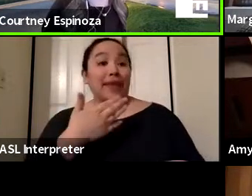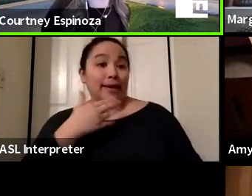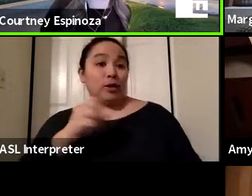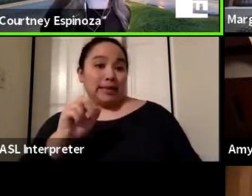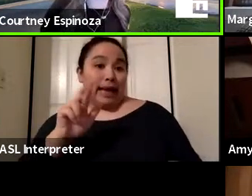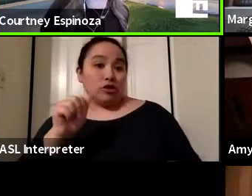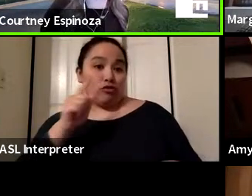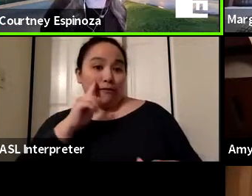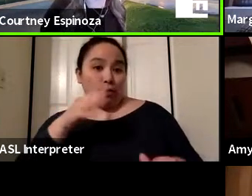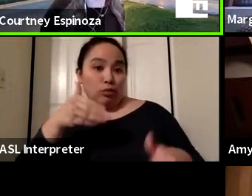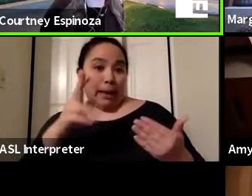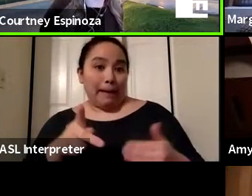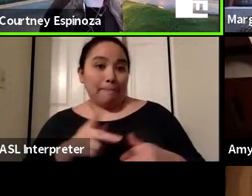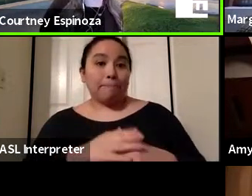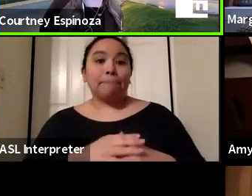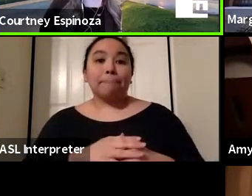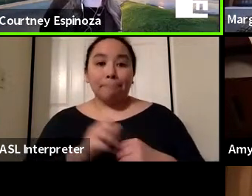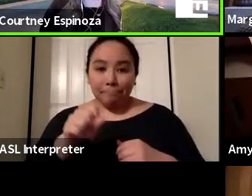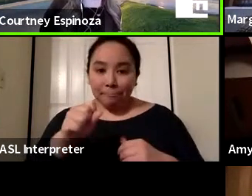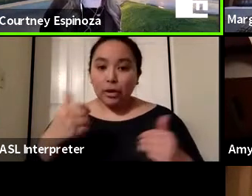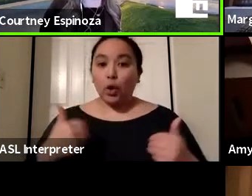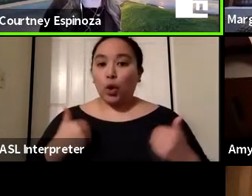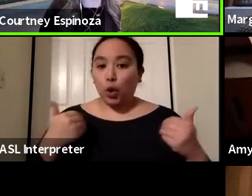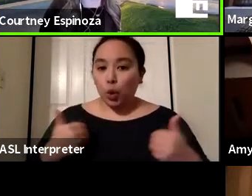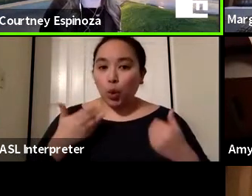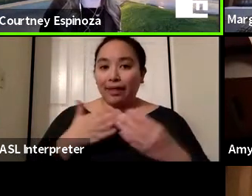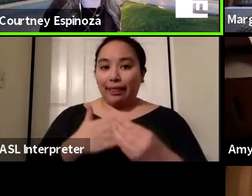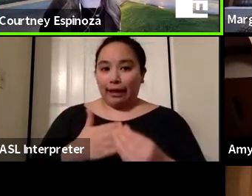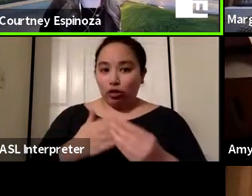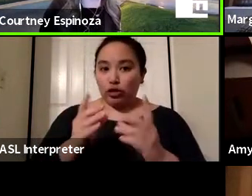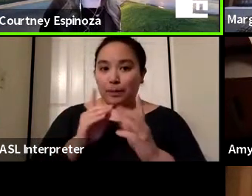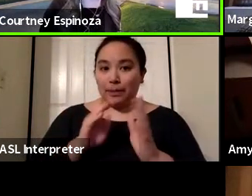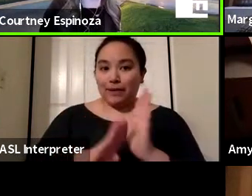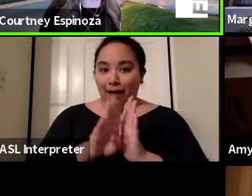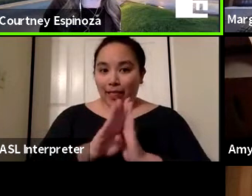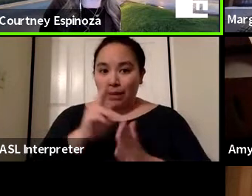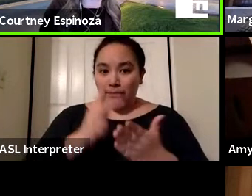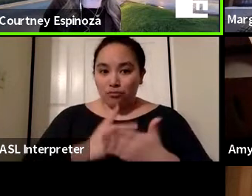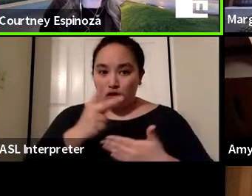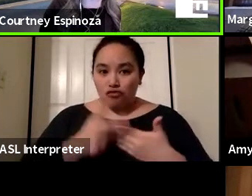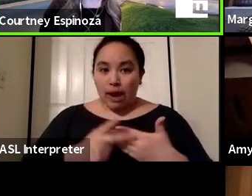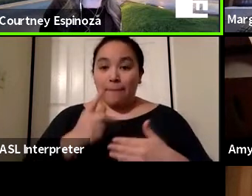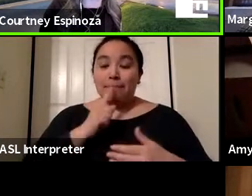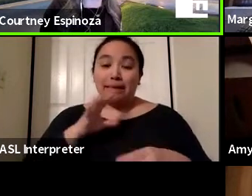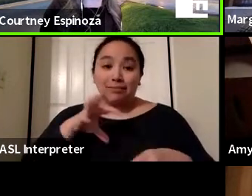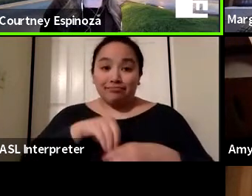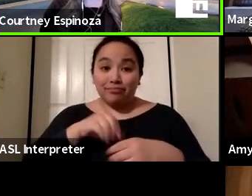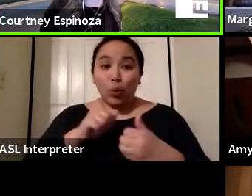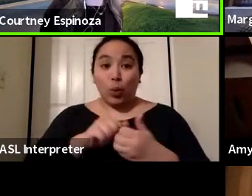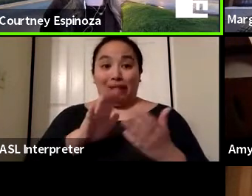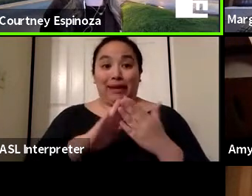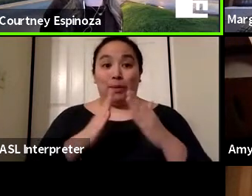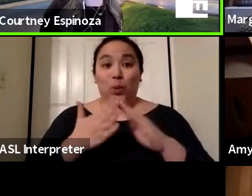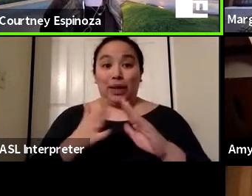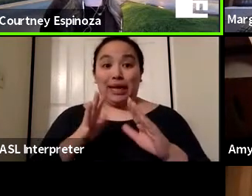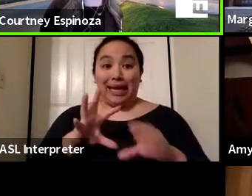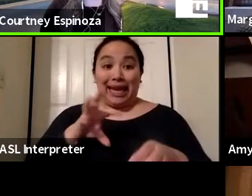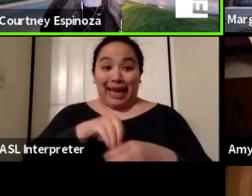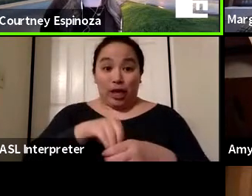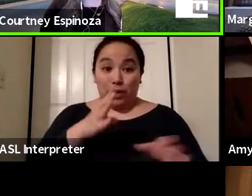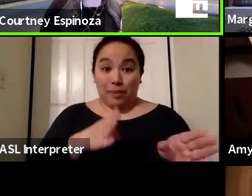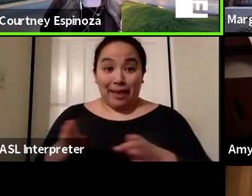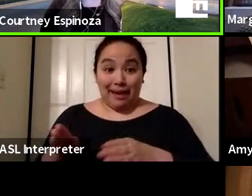for bringing that up. So the Youth Leadership Development Program is part of our community engagement plan. And